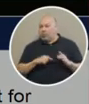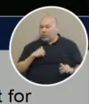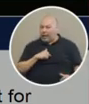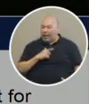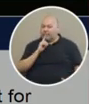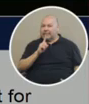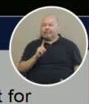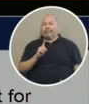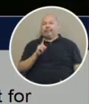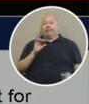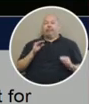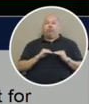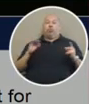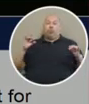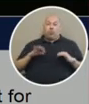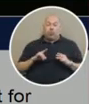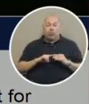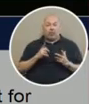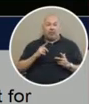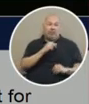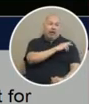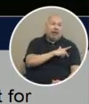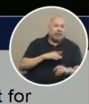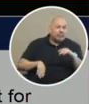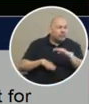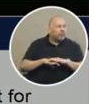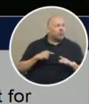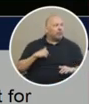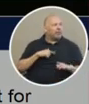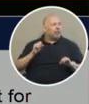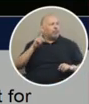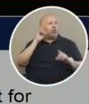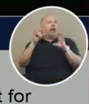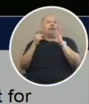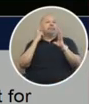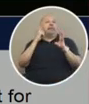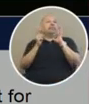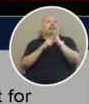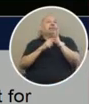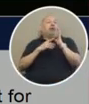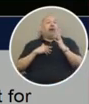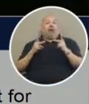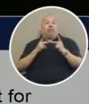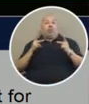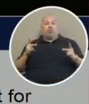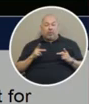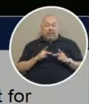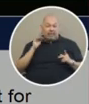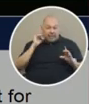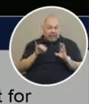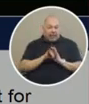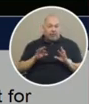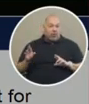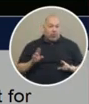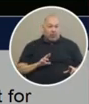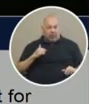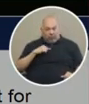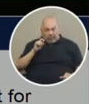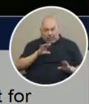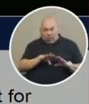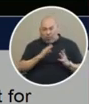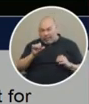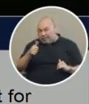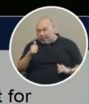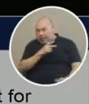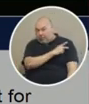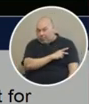get into a surge? What if our hospitals meet capacity? We have to be able to we have to have locations identified and ready to go if we needed to open up